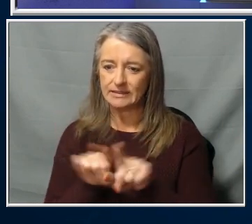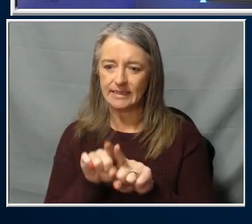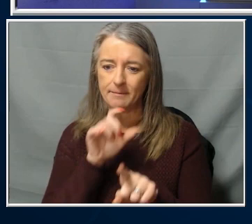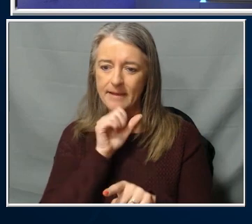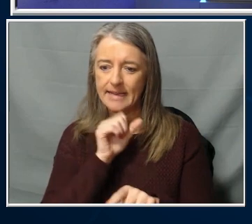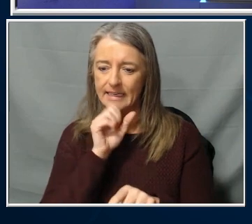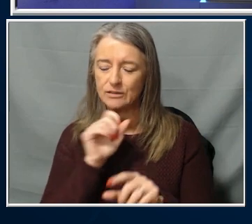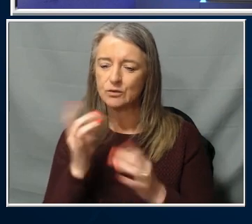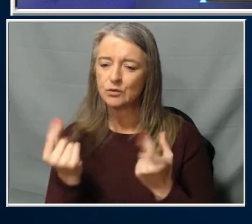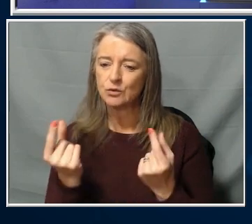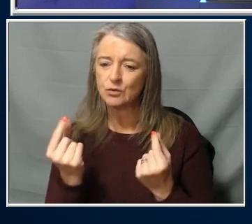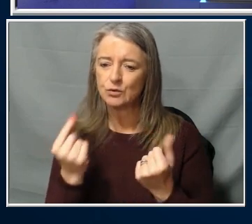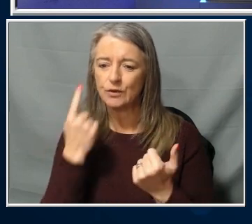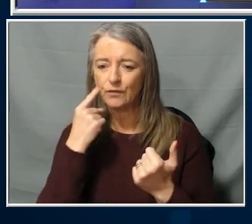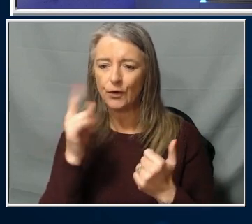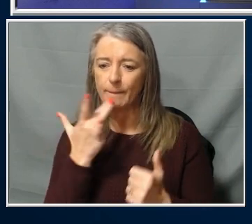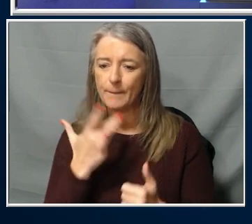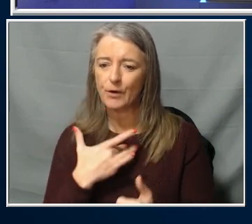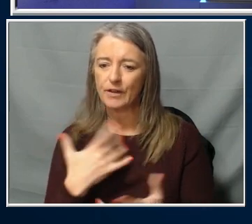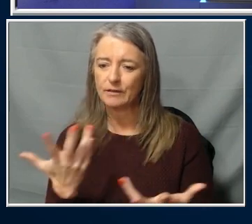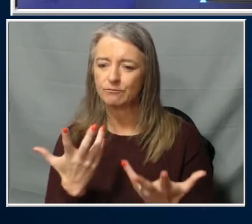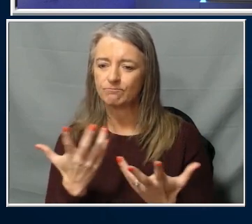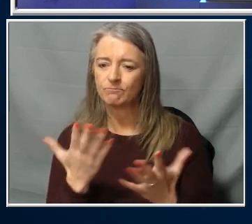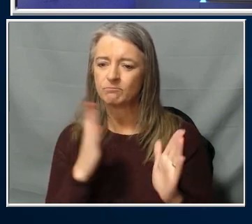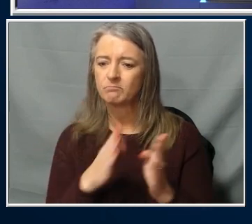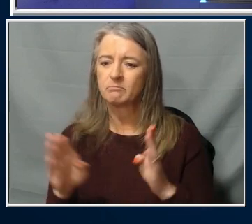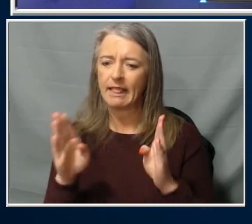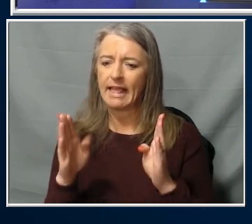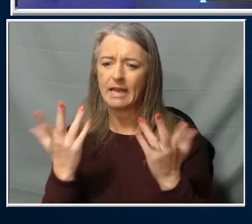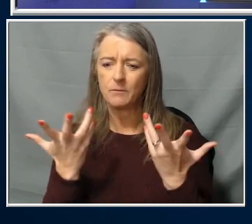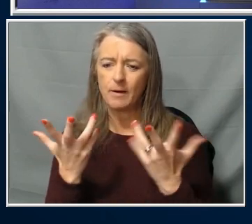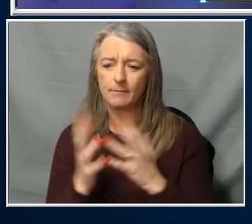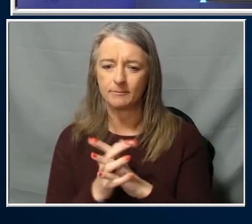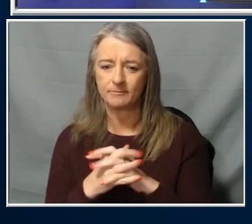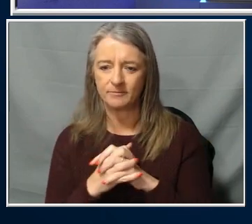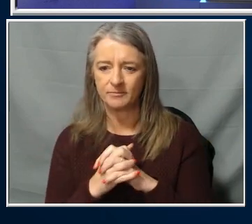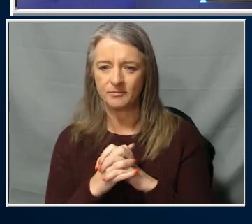do you want to do for your birthday? What's the big plan?